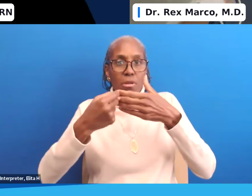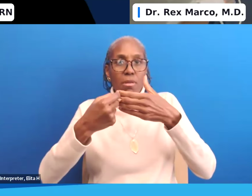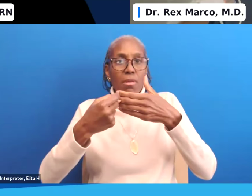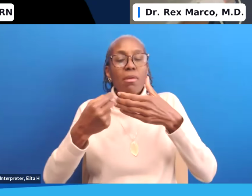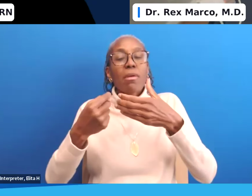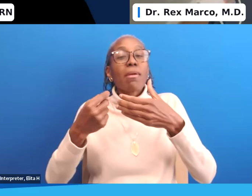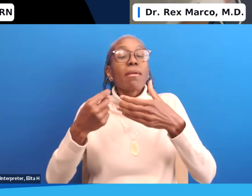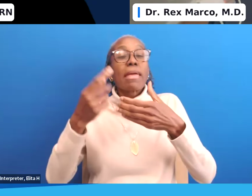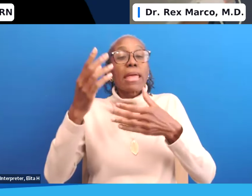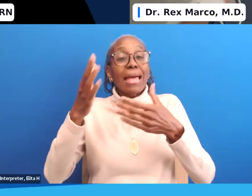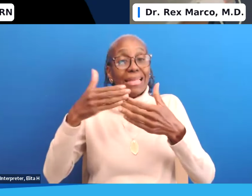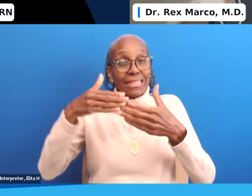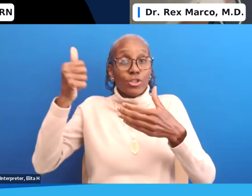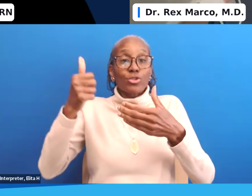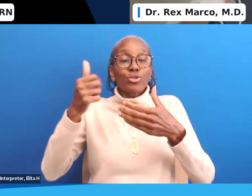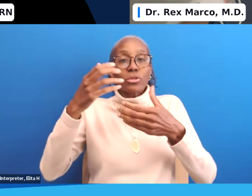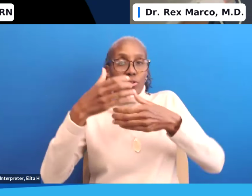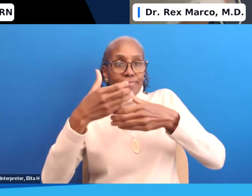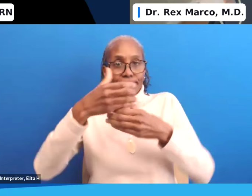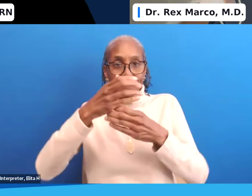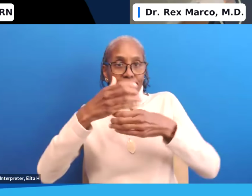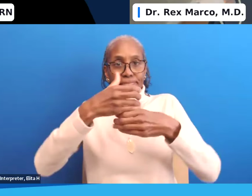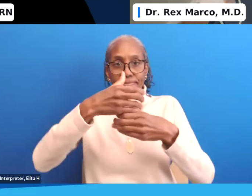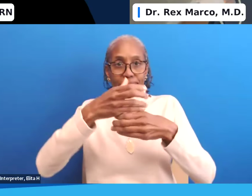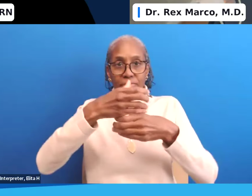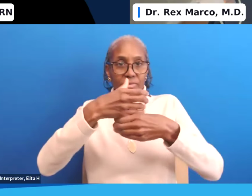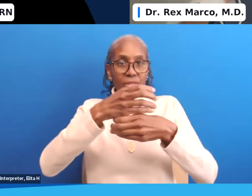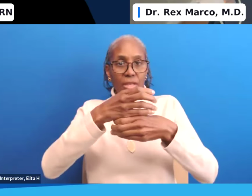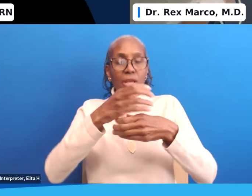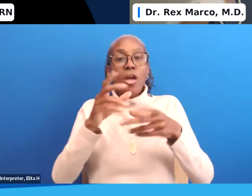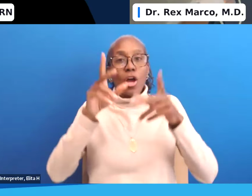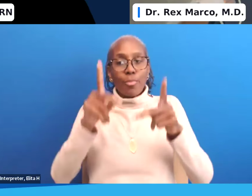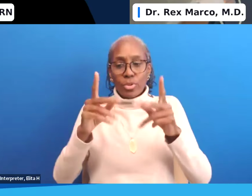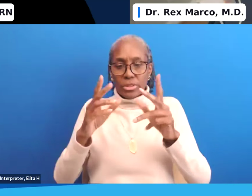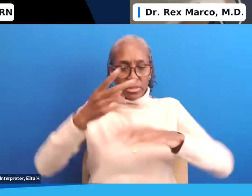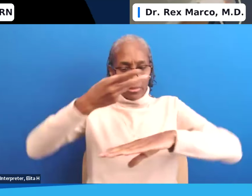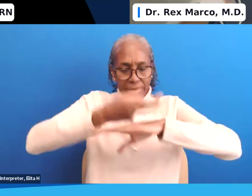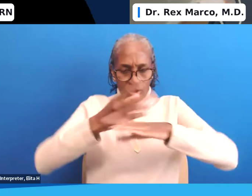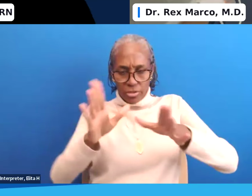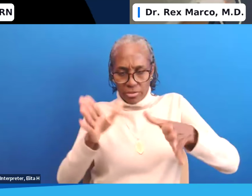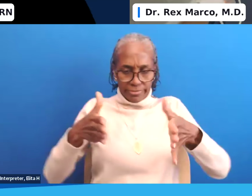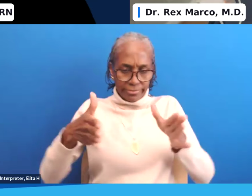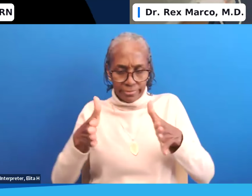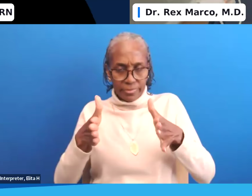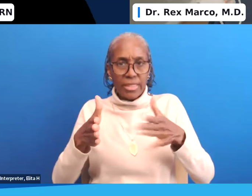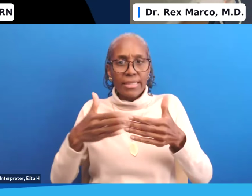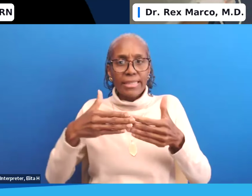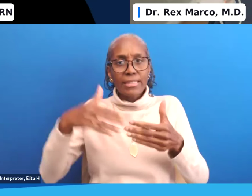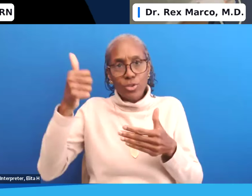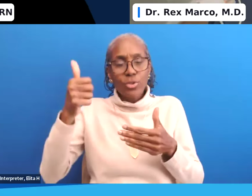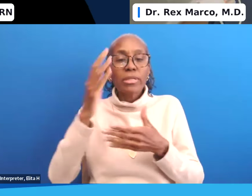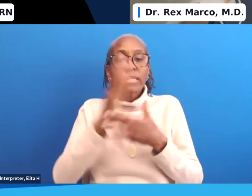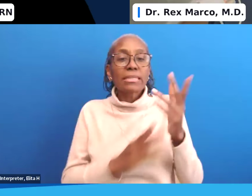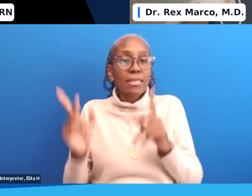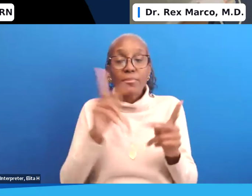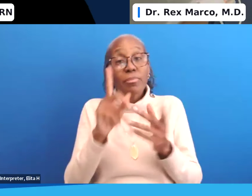it's easier to position a patient, and it's a some